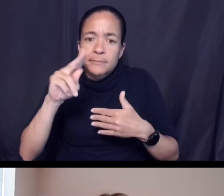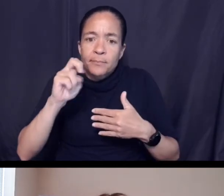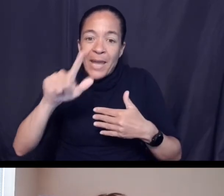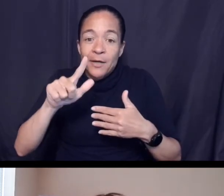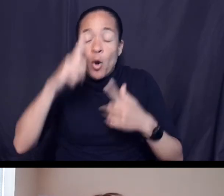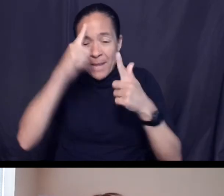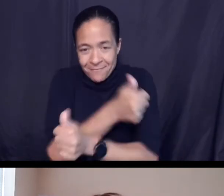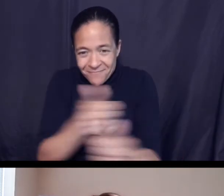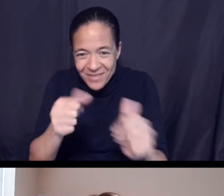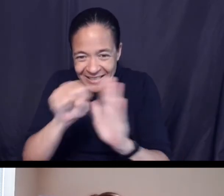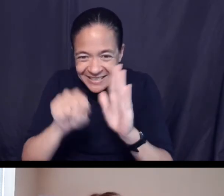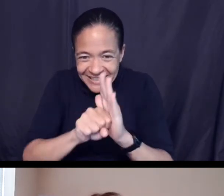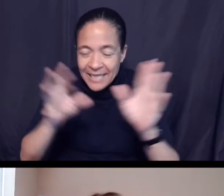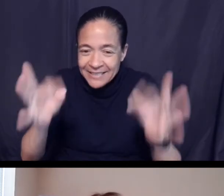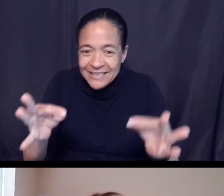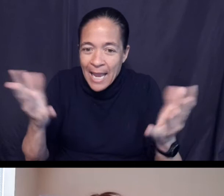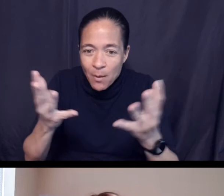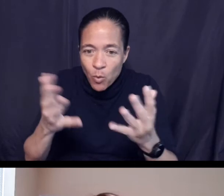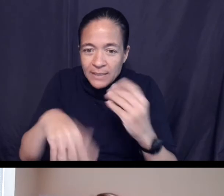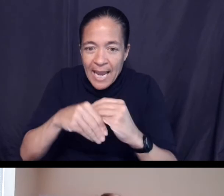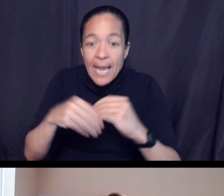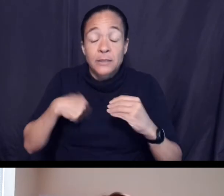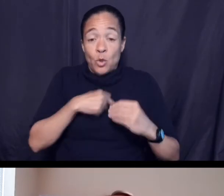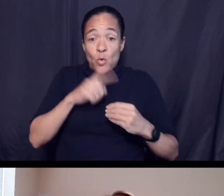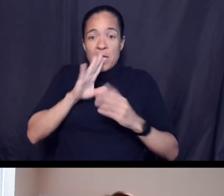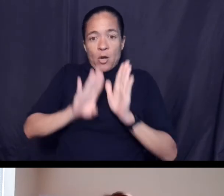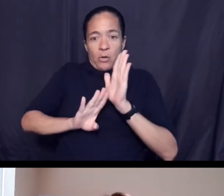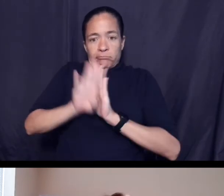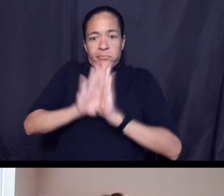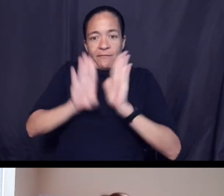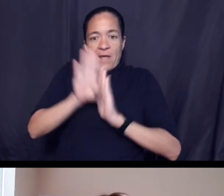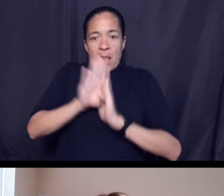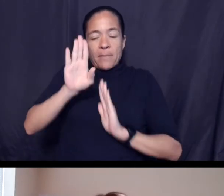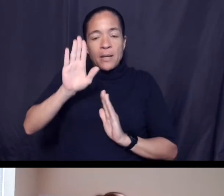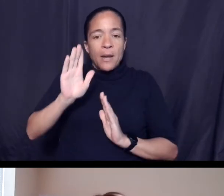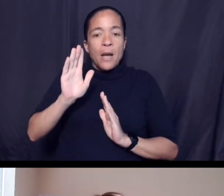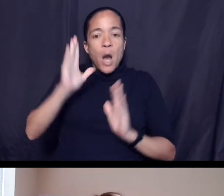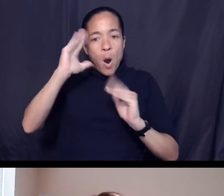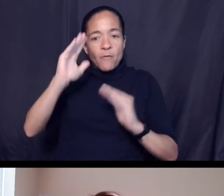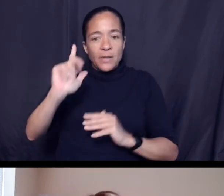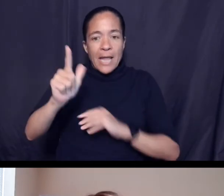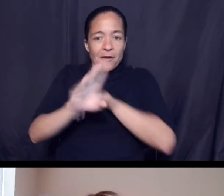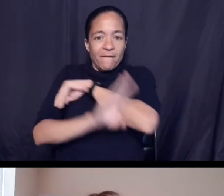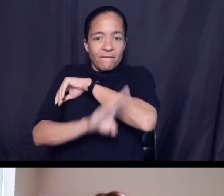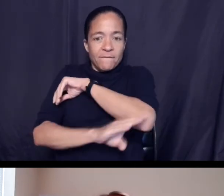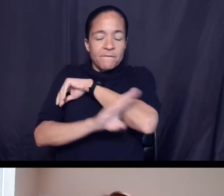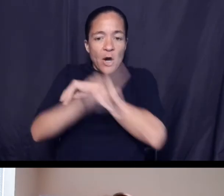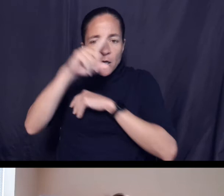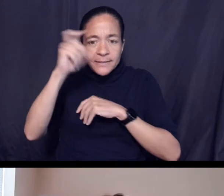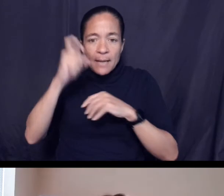what they decide to add. So we're working on that, and we're hoping to submit that later this summer or in the fall. But